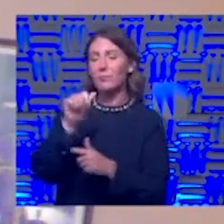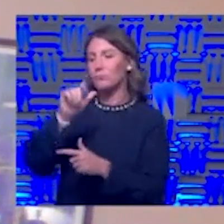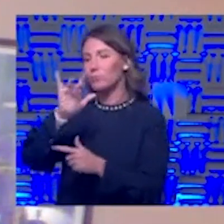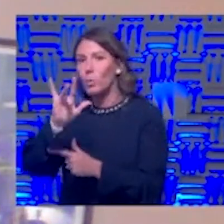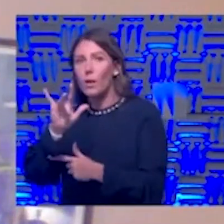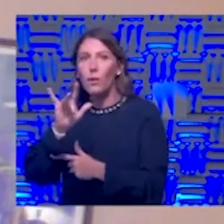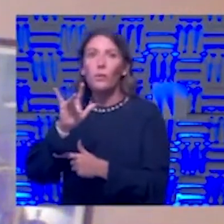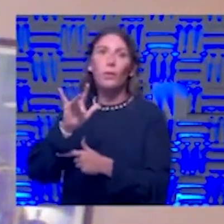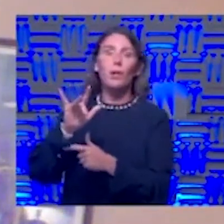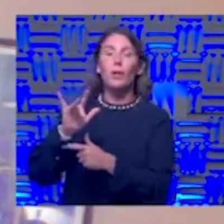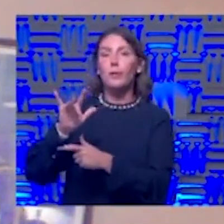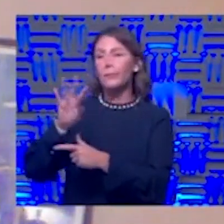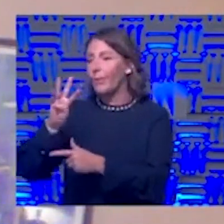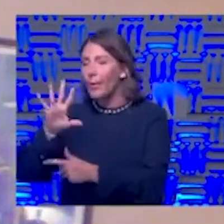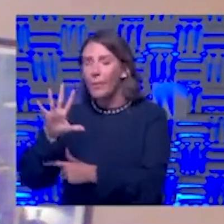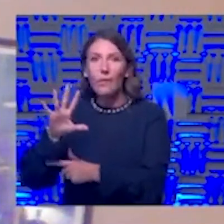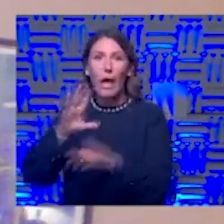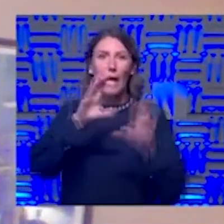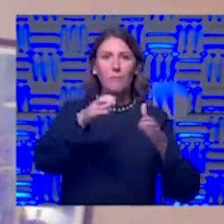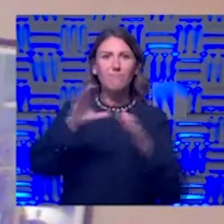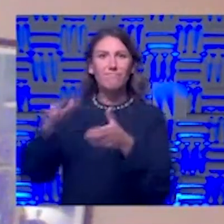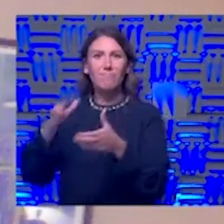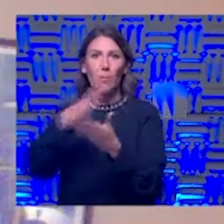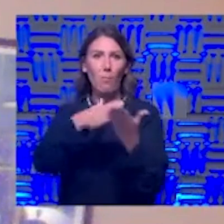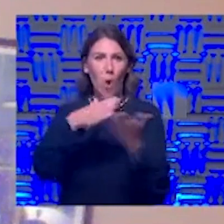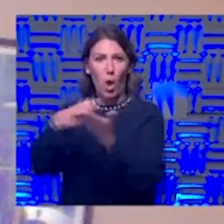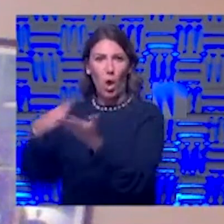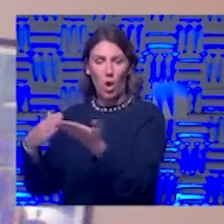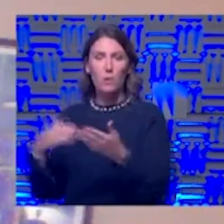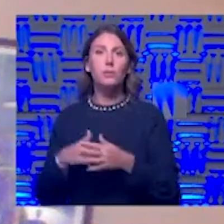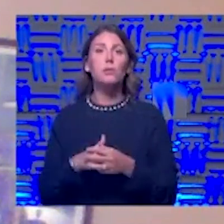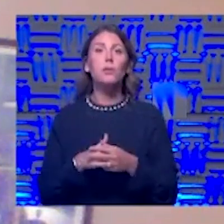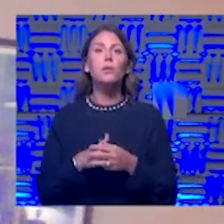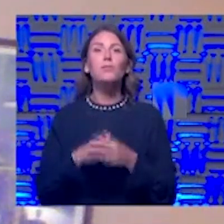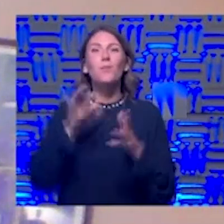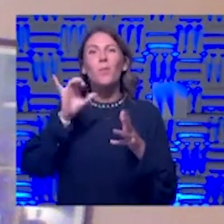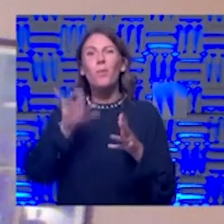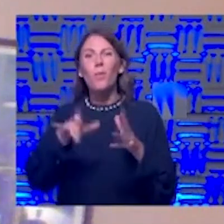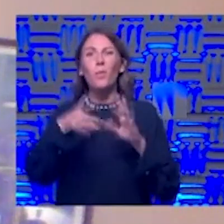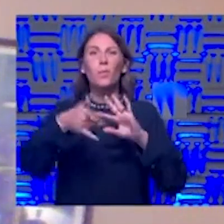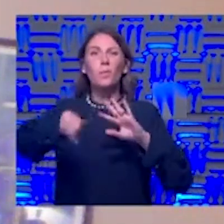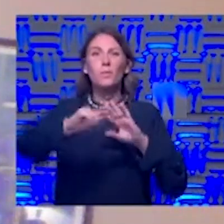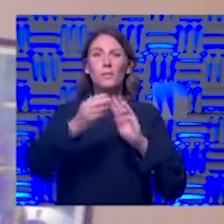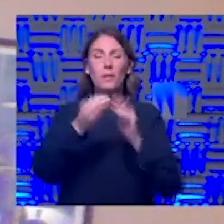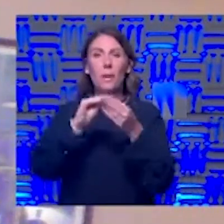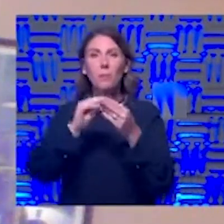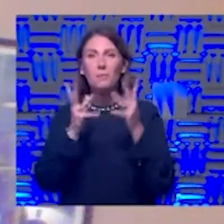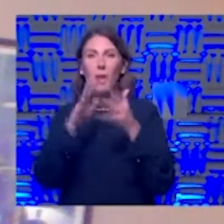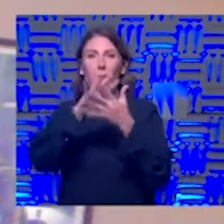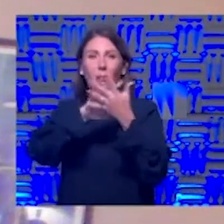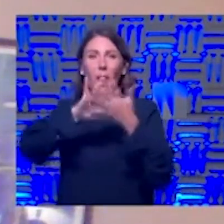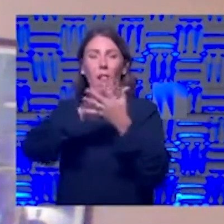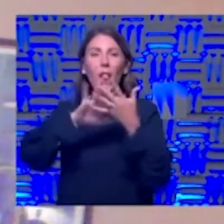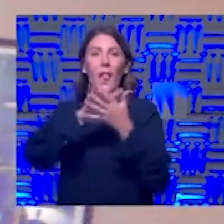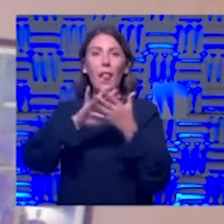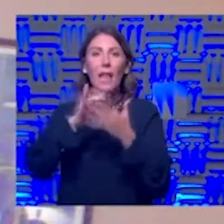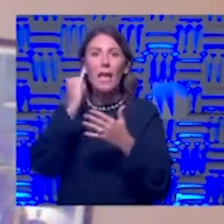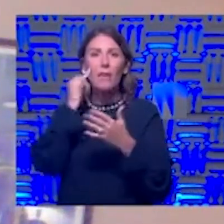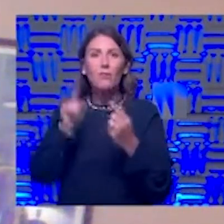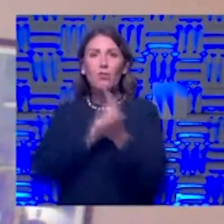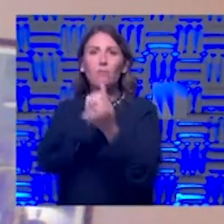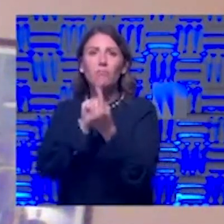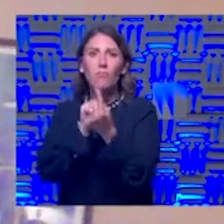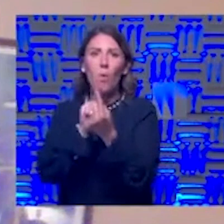3, 45, or something like that. And those numbers may have clouded the issue that if you're encountering one other person